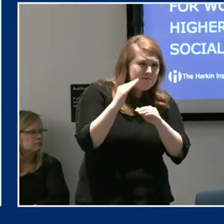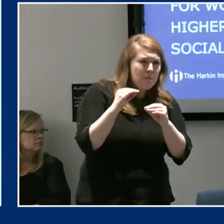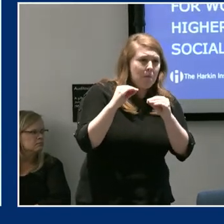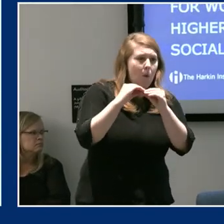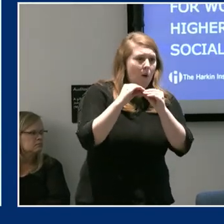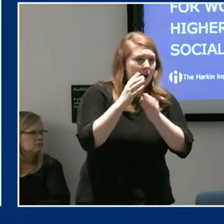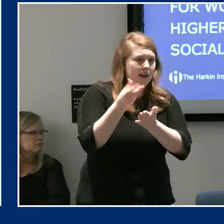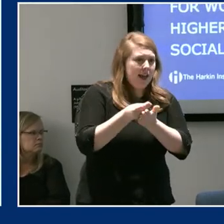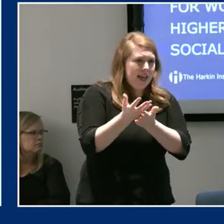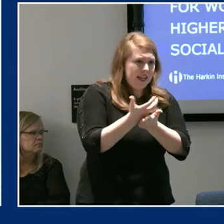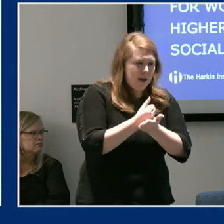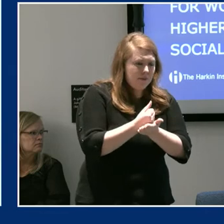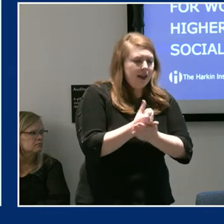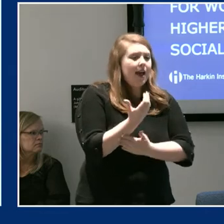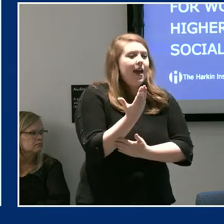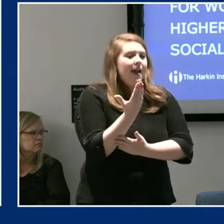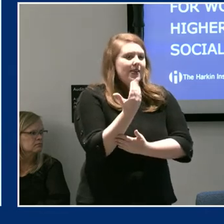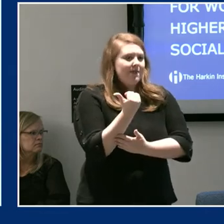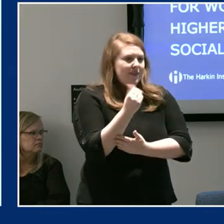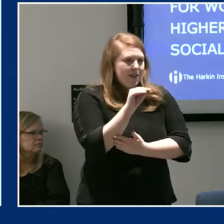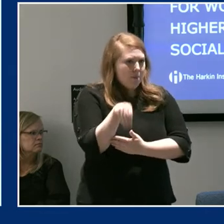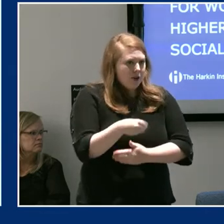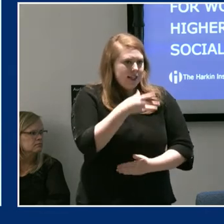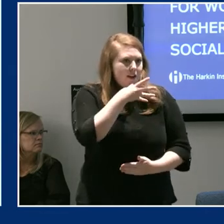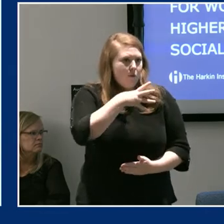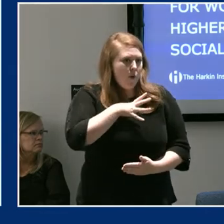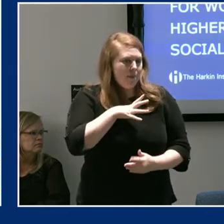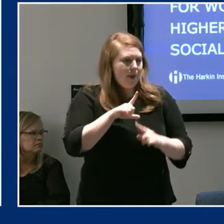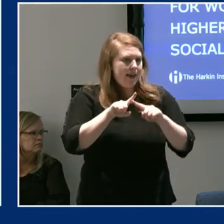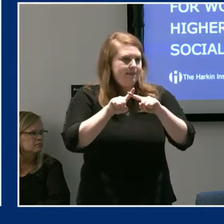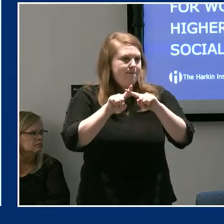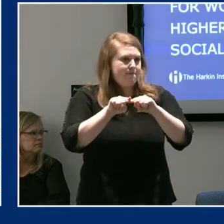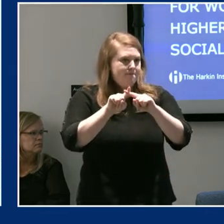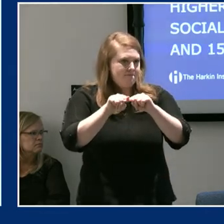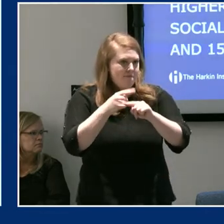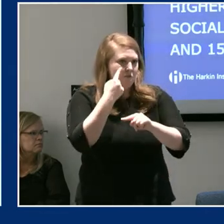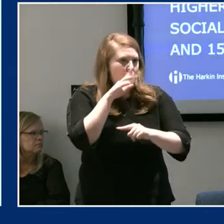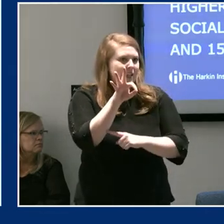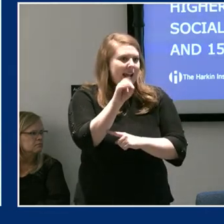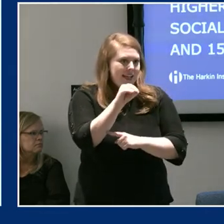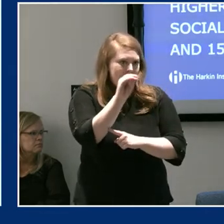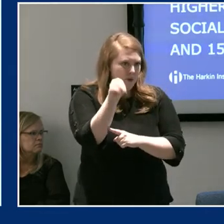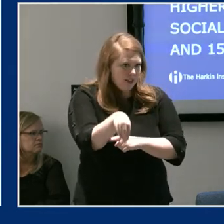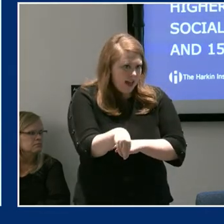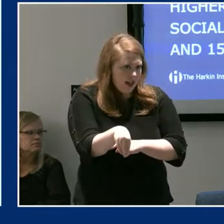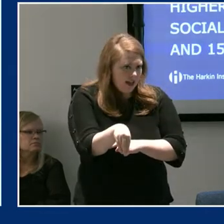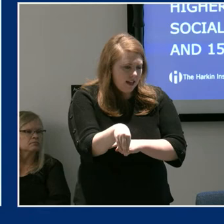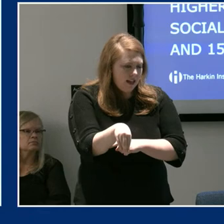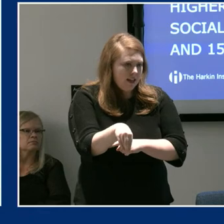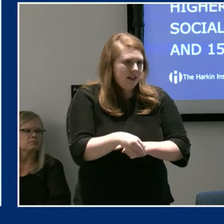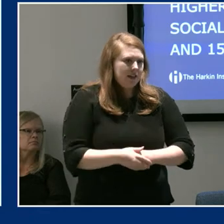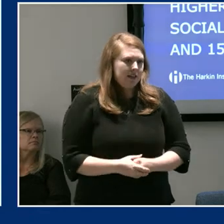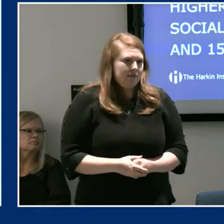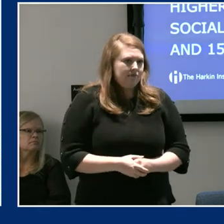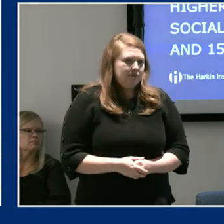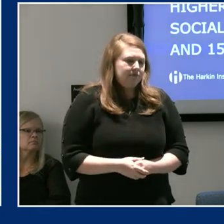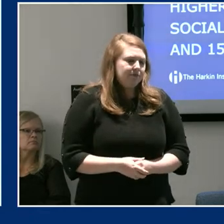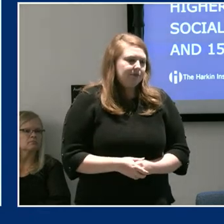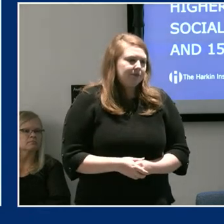and 15% rely on the program for 90% of their income or